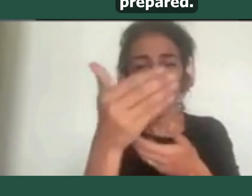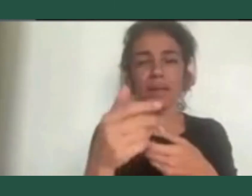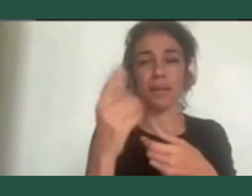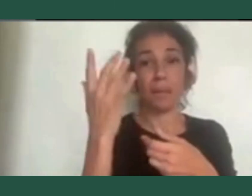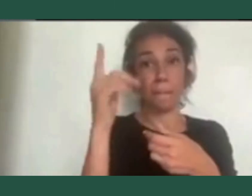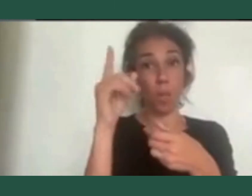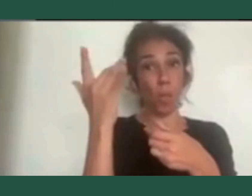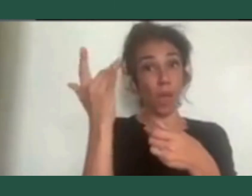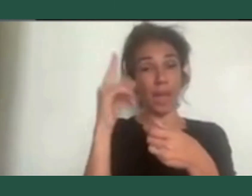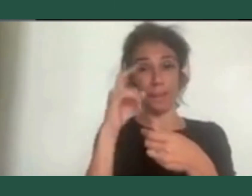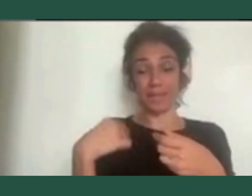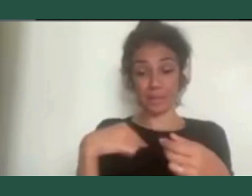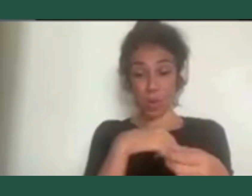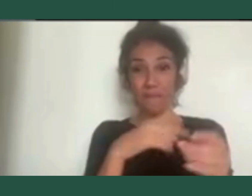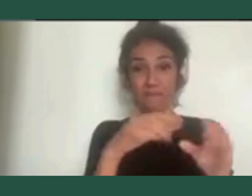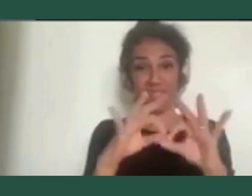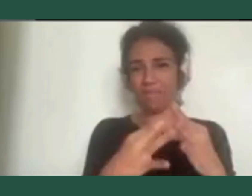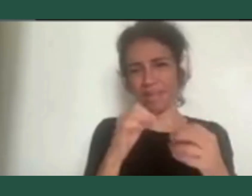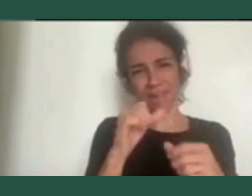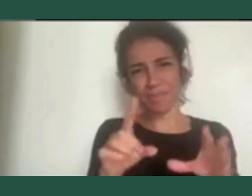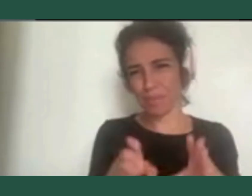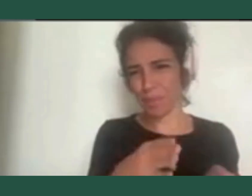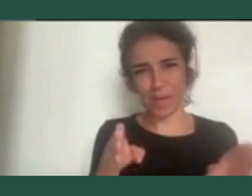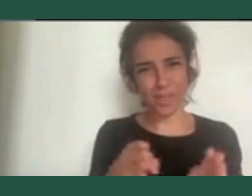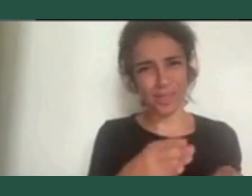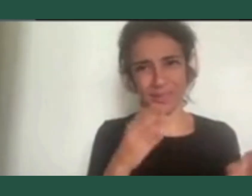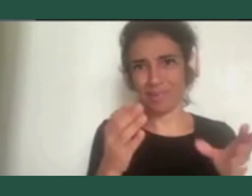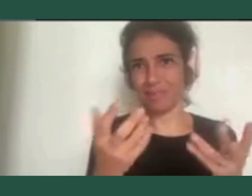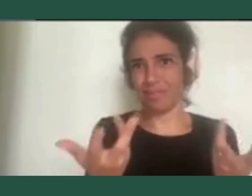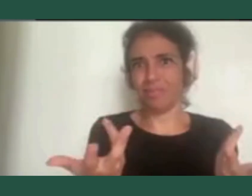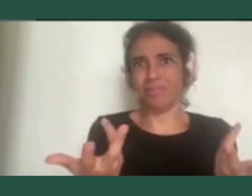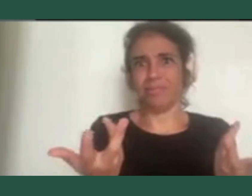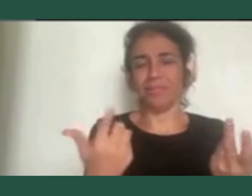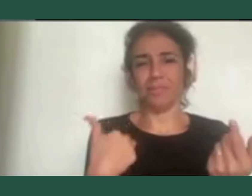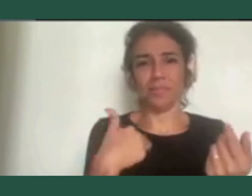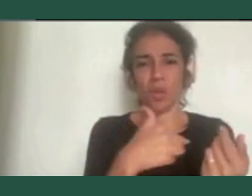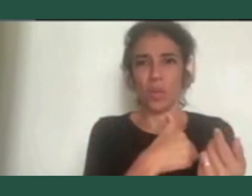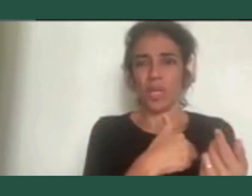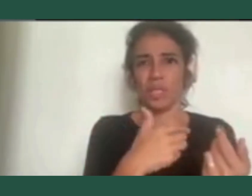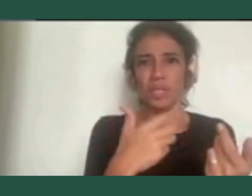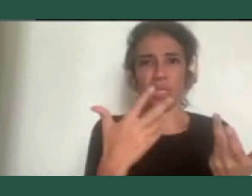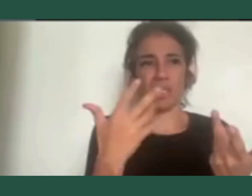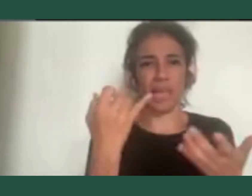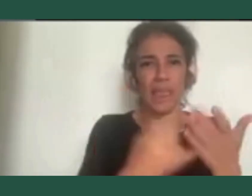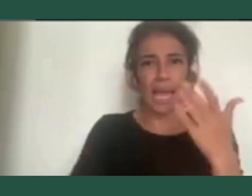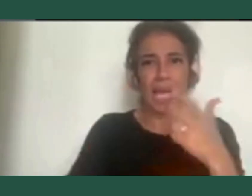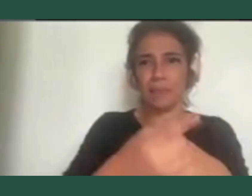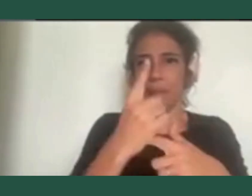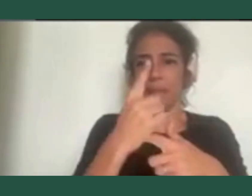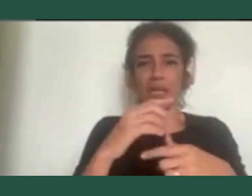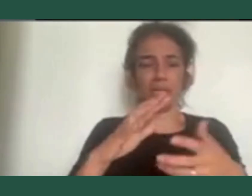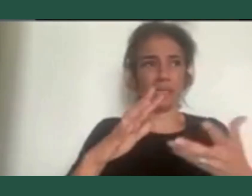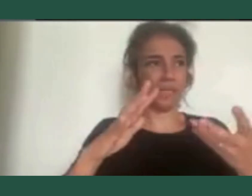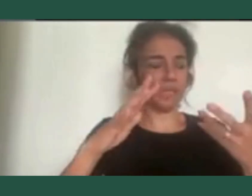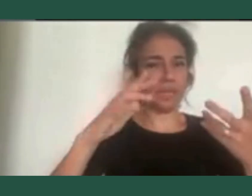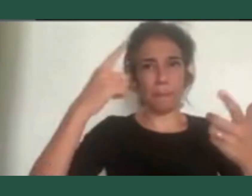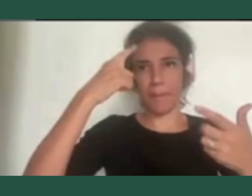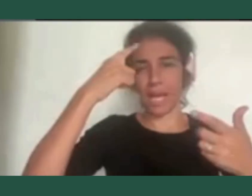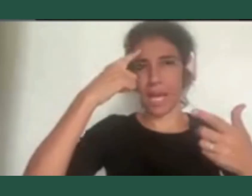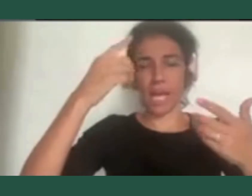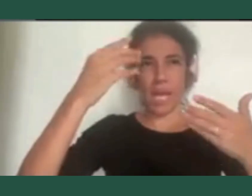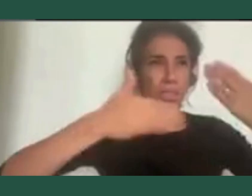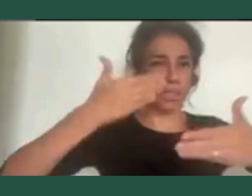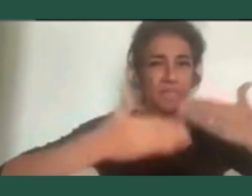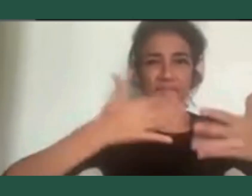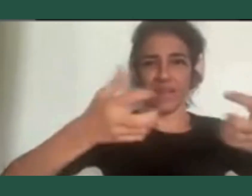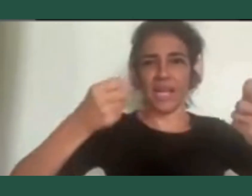prepared. And we just basically, by our wits and by our friends, survived to be